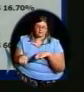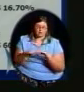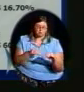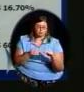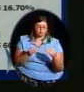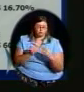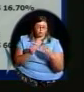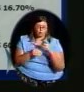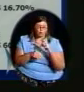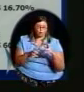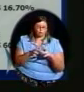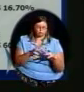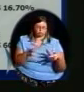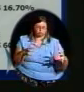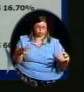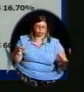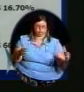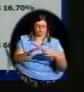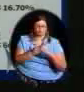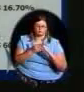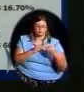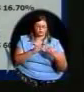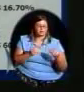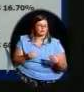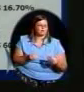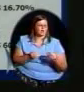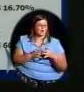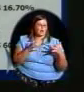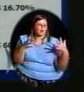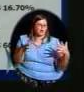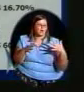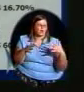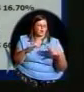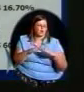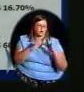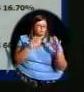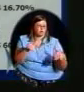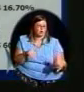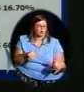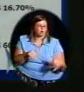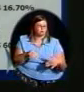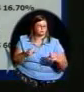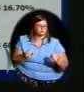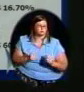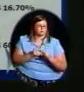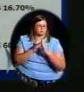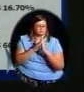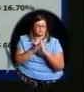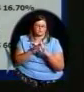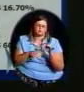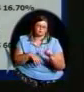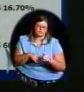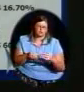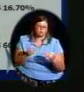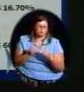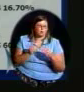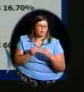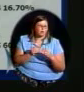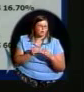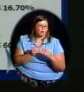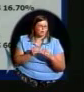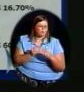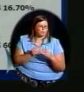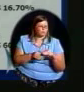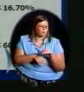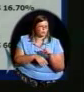or we're a growing community. So there's lots of new home developments being built, and lots of people are moving in. It would take more data to figure that out, but there's probably some trends that we can probably account